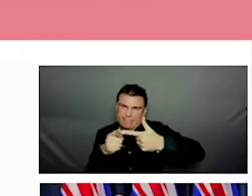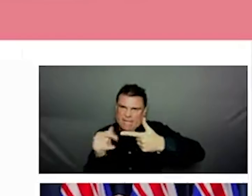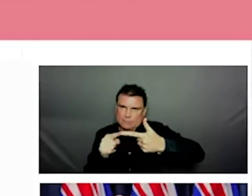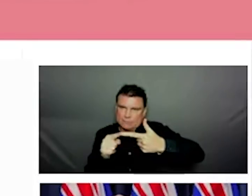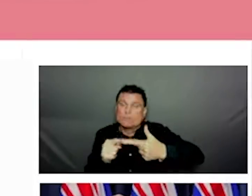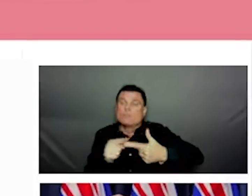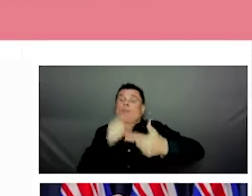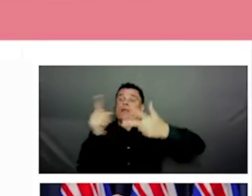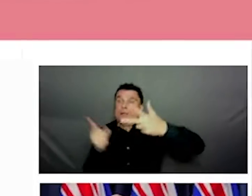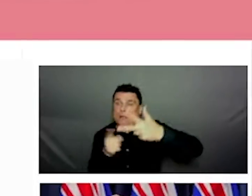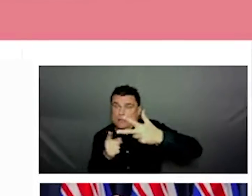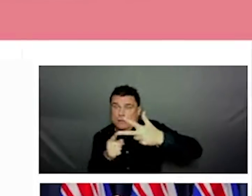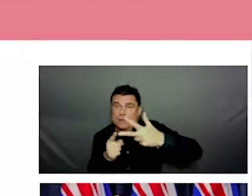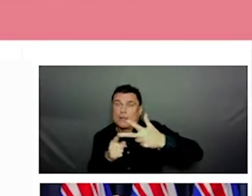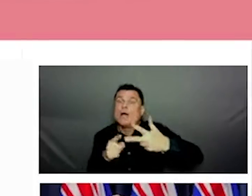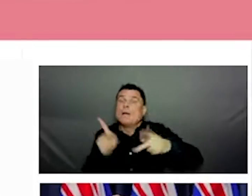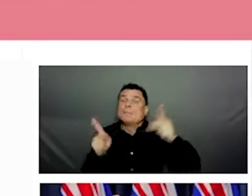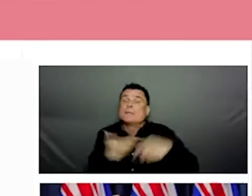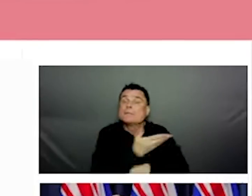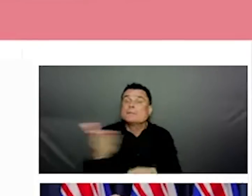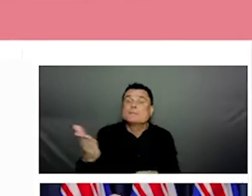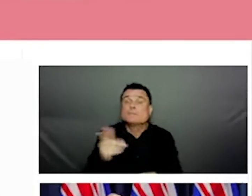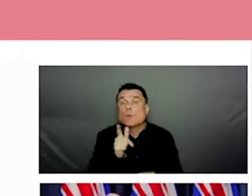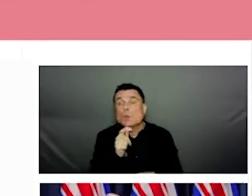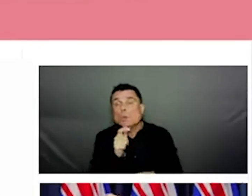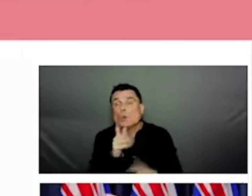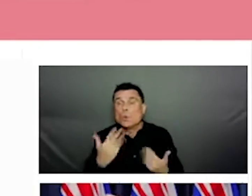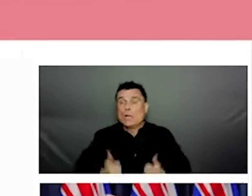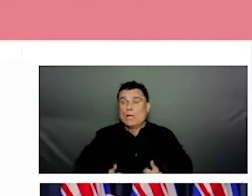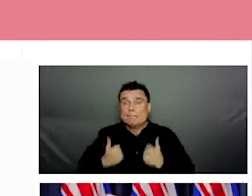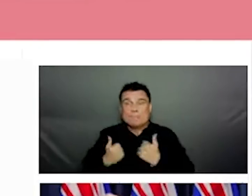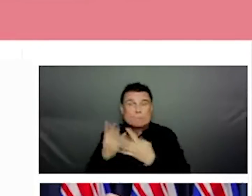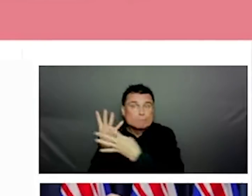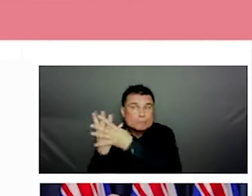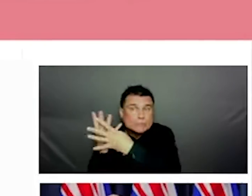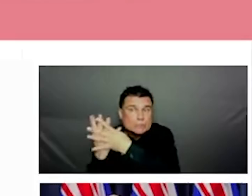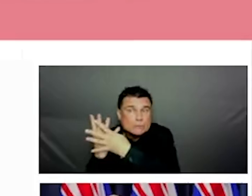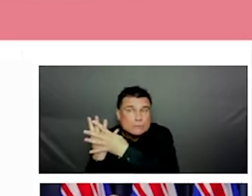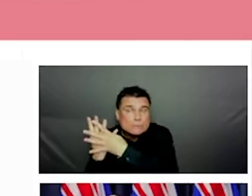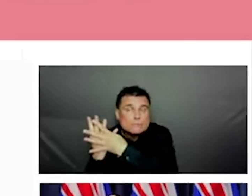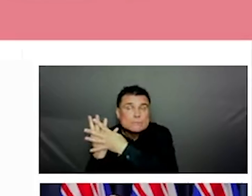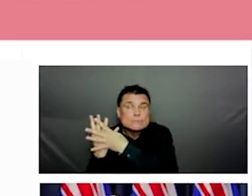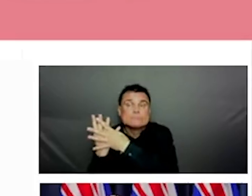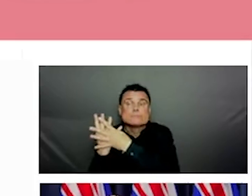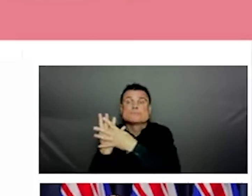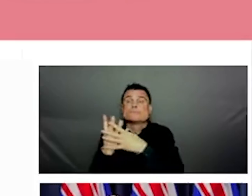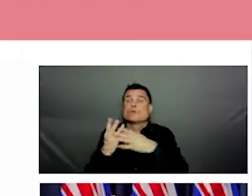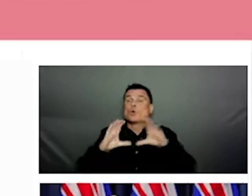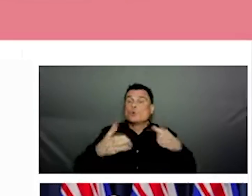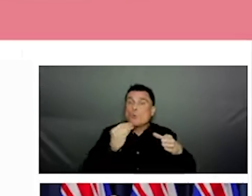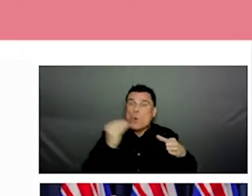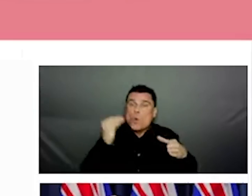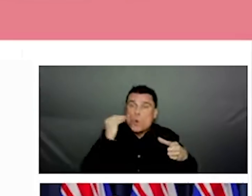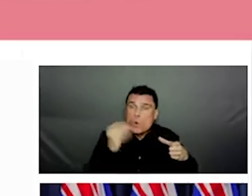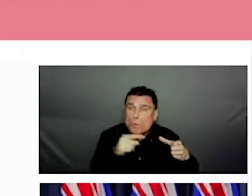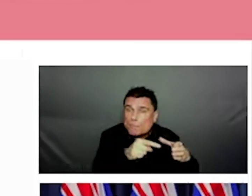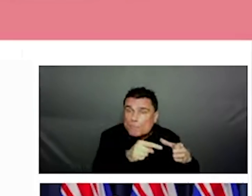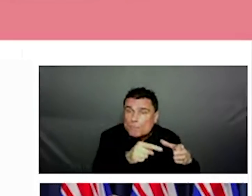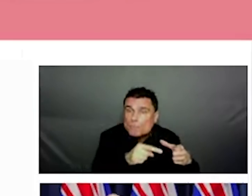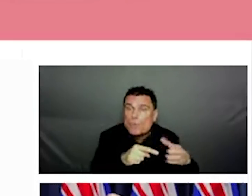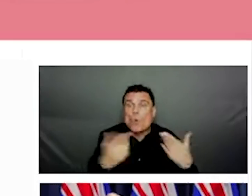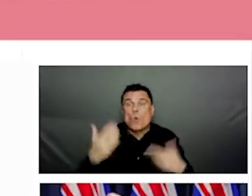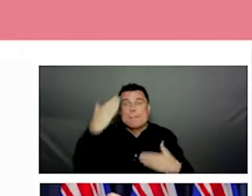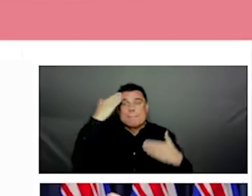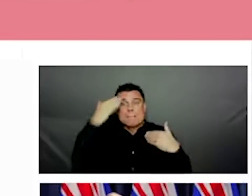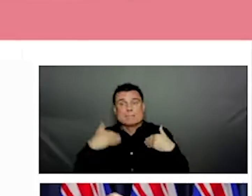at risk, and that includes our correctional facilities, group homes, and mental health residential care. We are